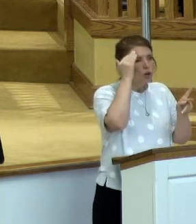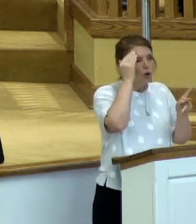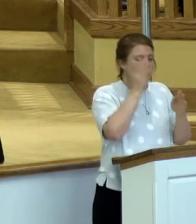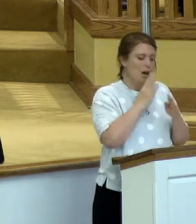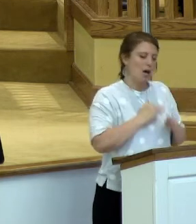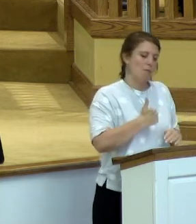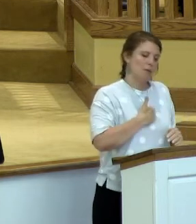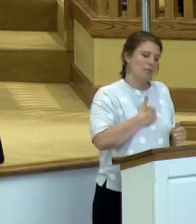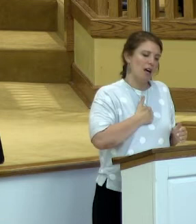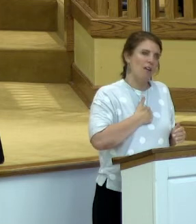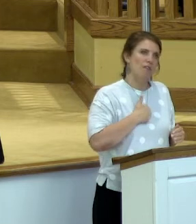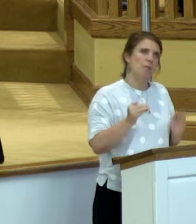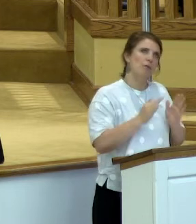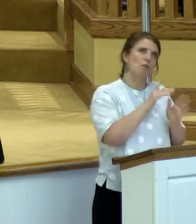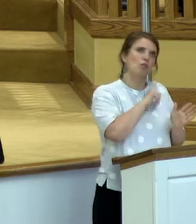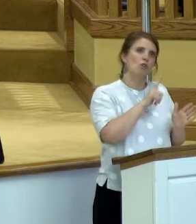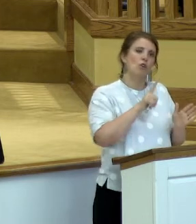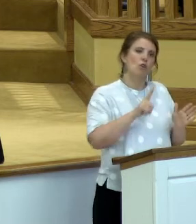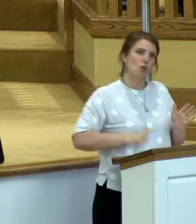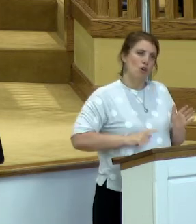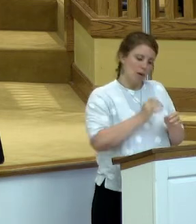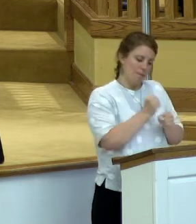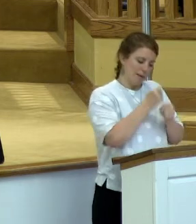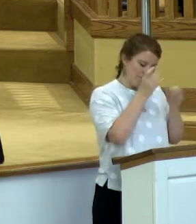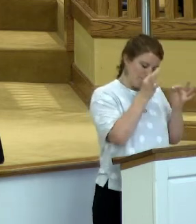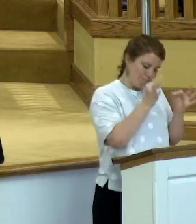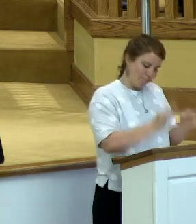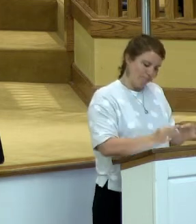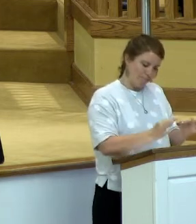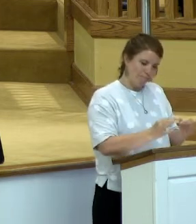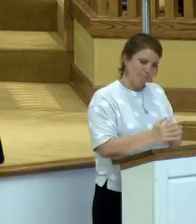just humbling yourself before the Lord that you're there to make a decision.